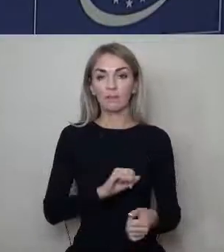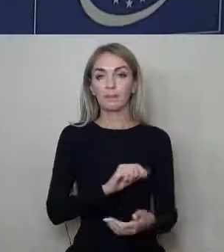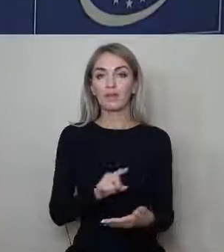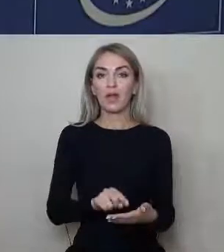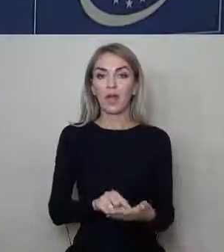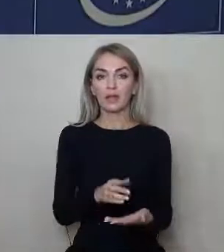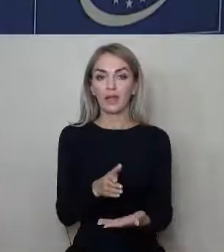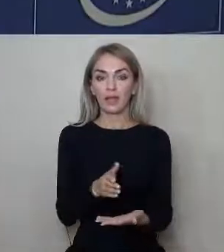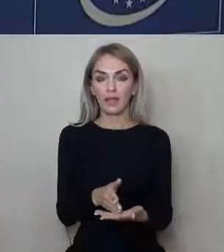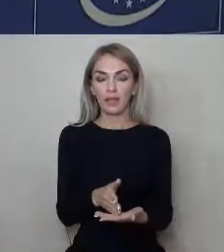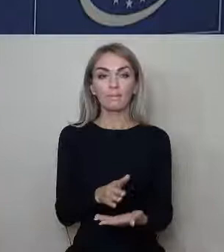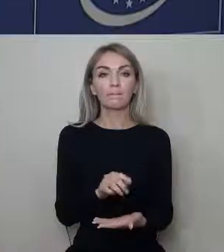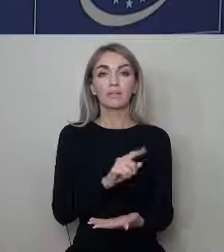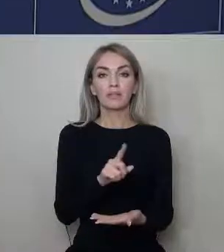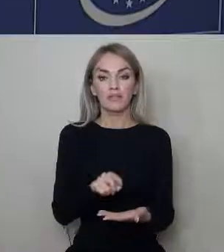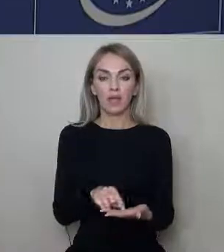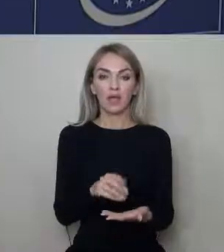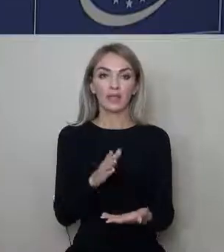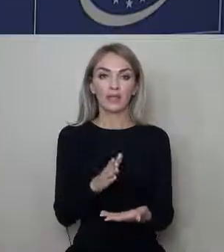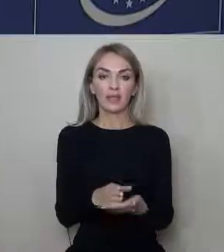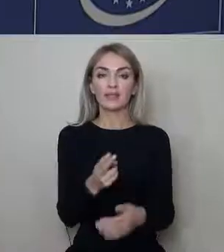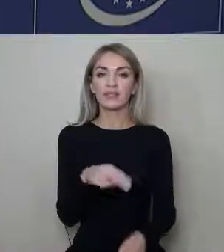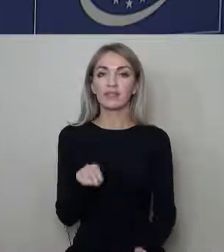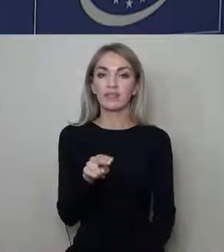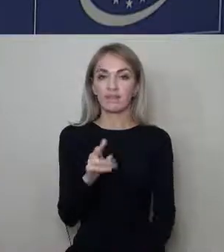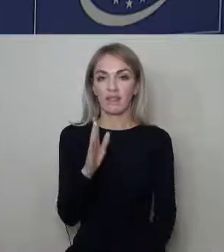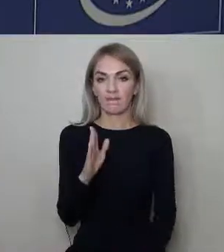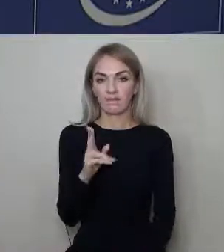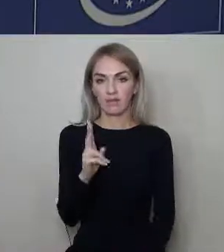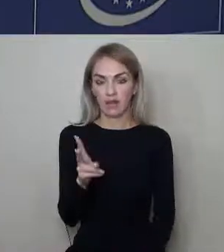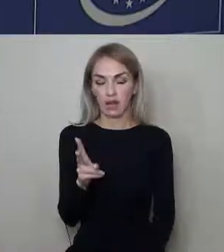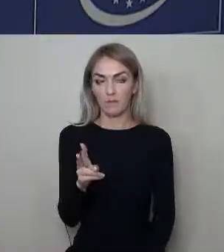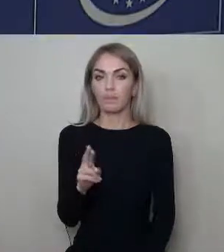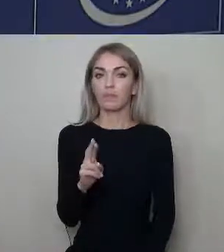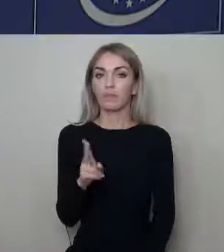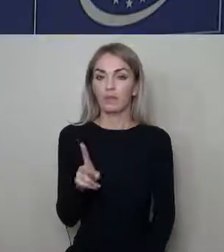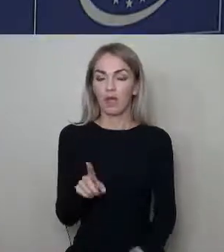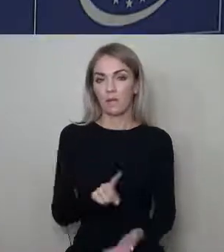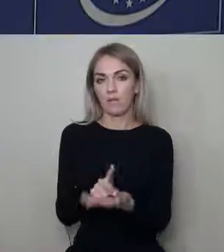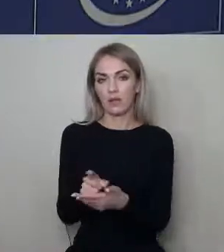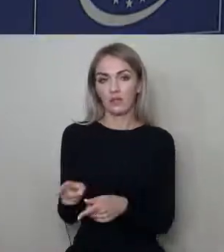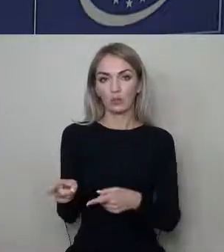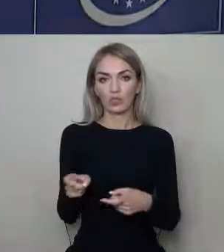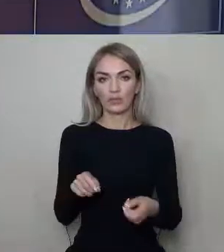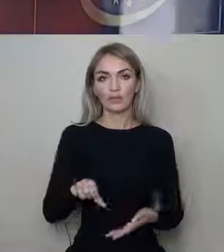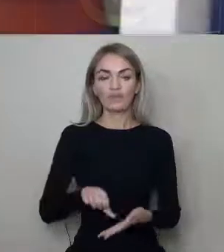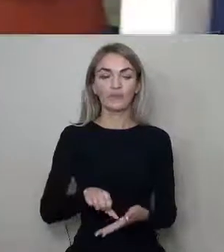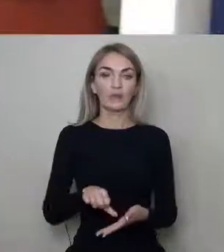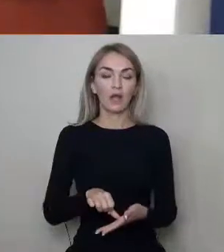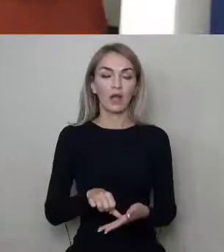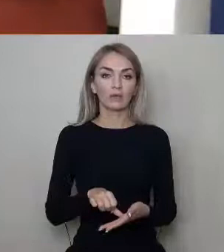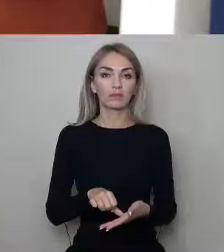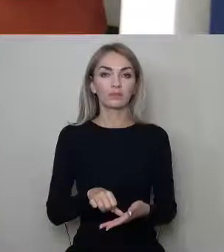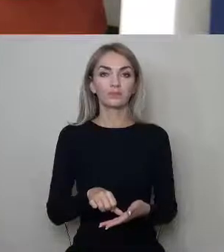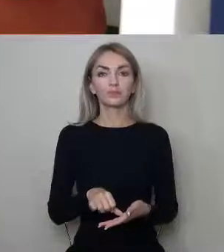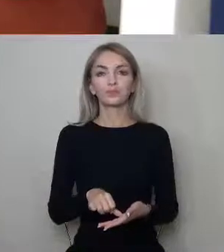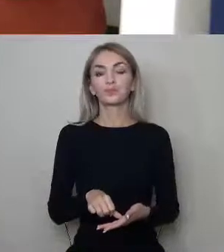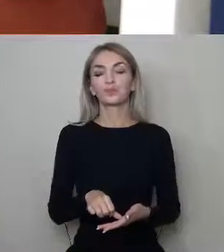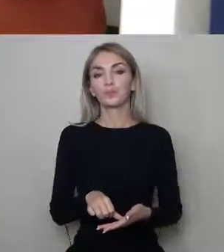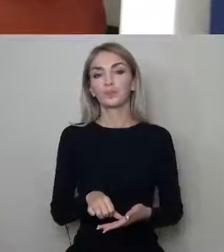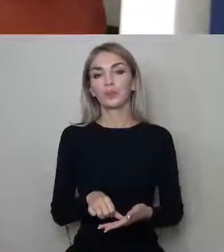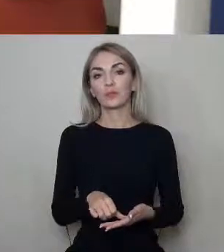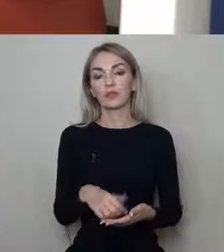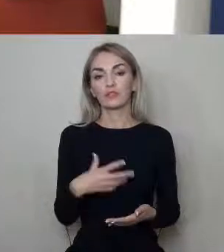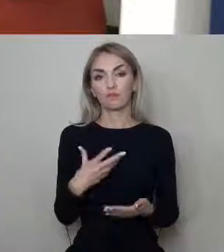have lawyers. There is a bigger issue with the PSCs. How